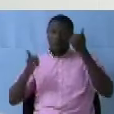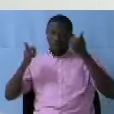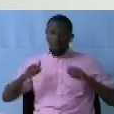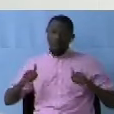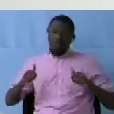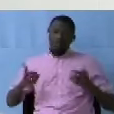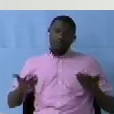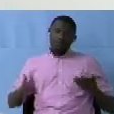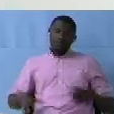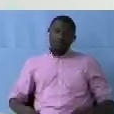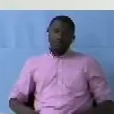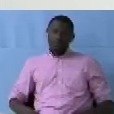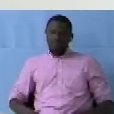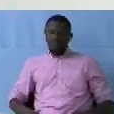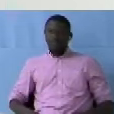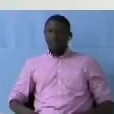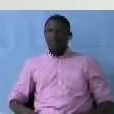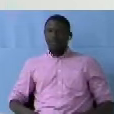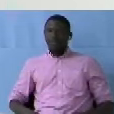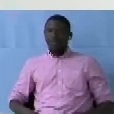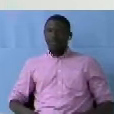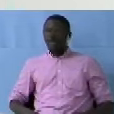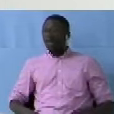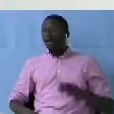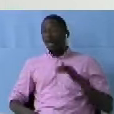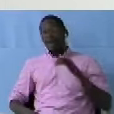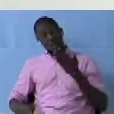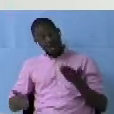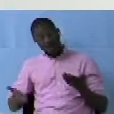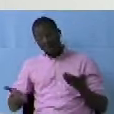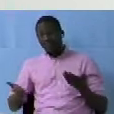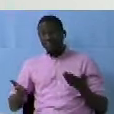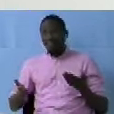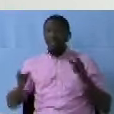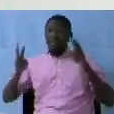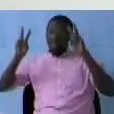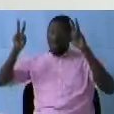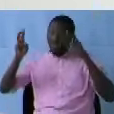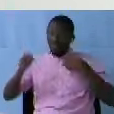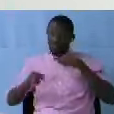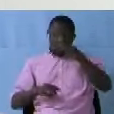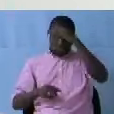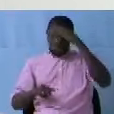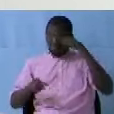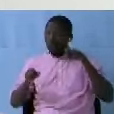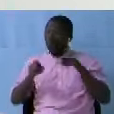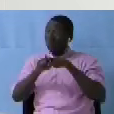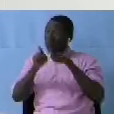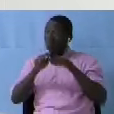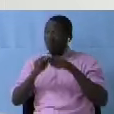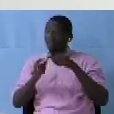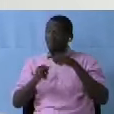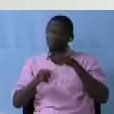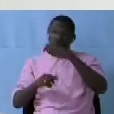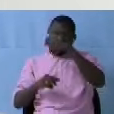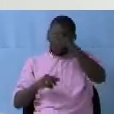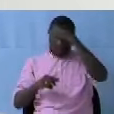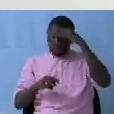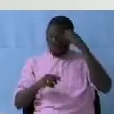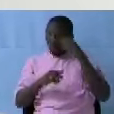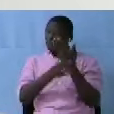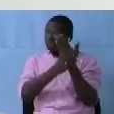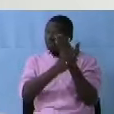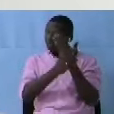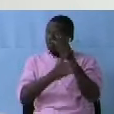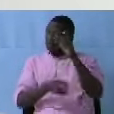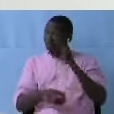Working with doctors, medical doctors. Jamme mu don liggey ak ñinga xamantene ay docteur lañ ay medical doctor lañ